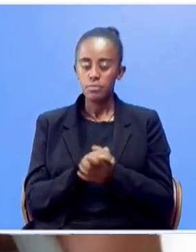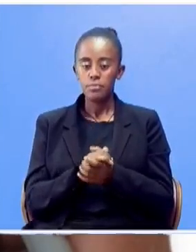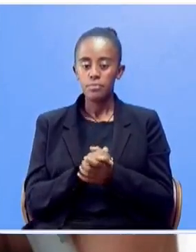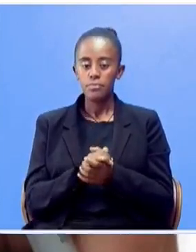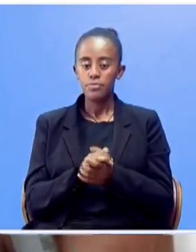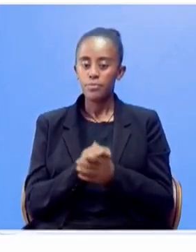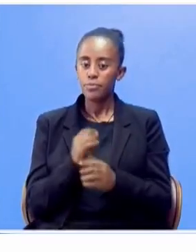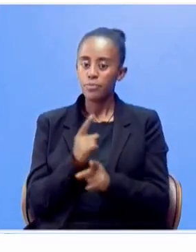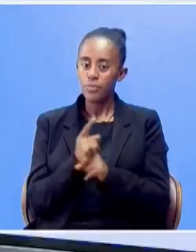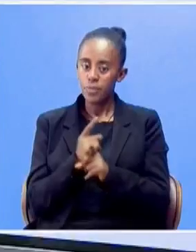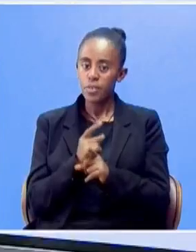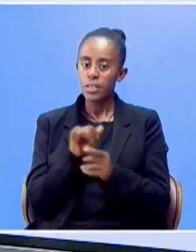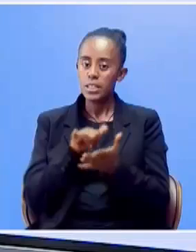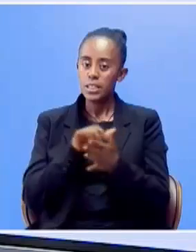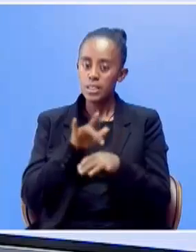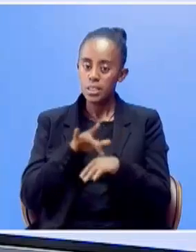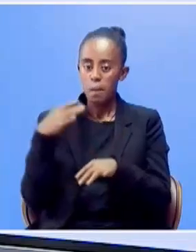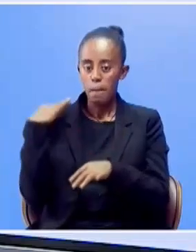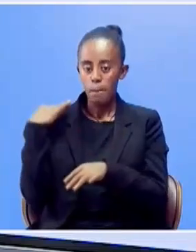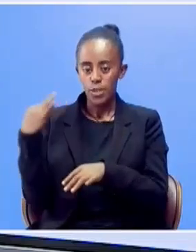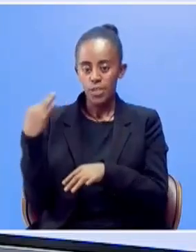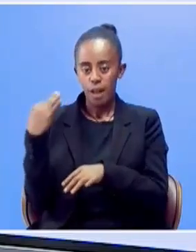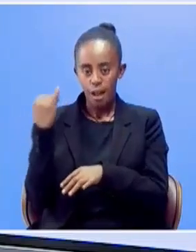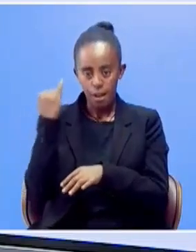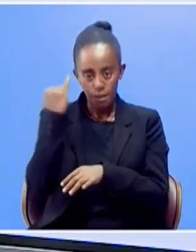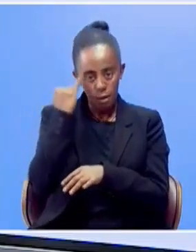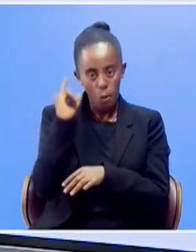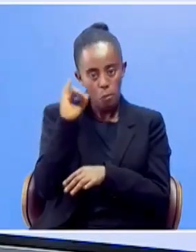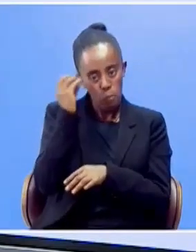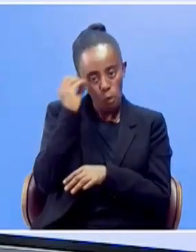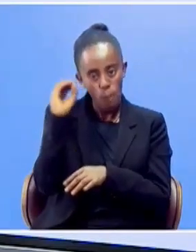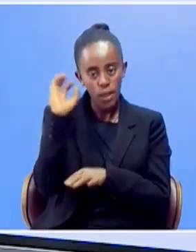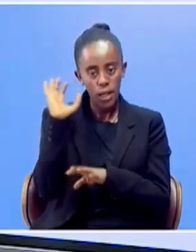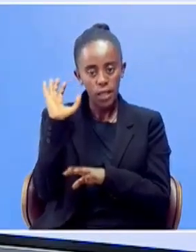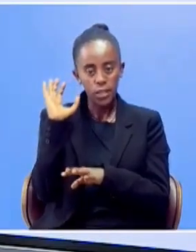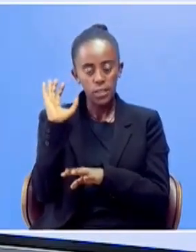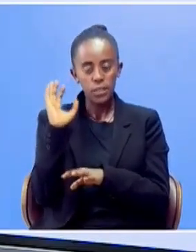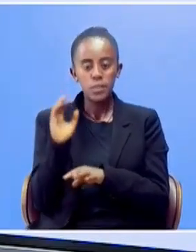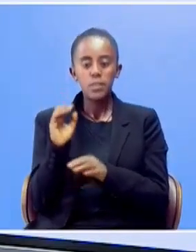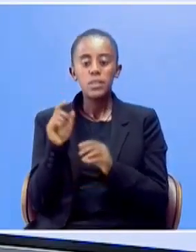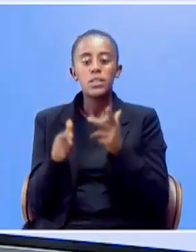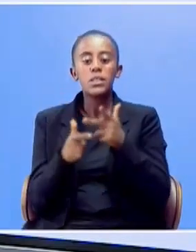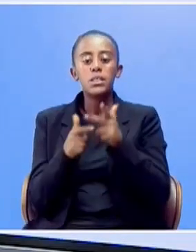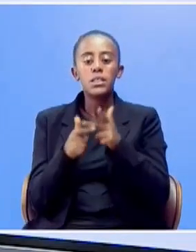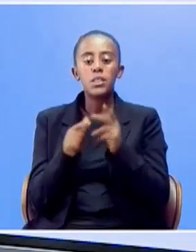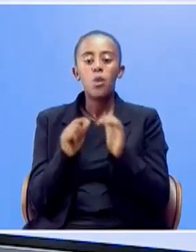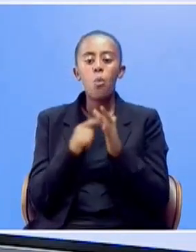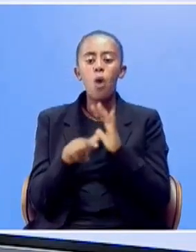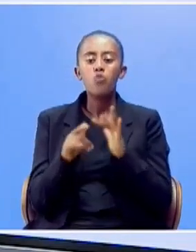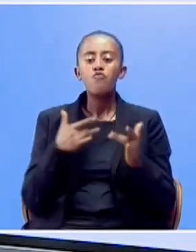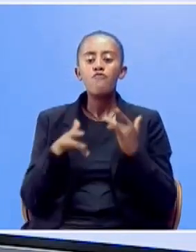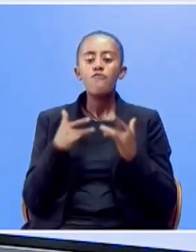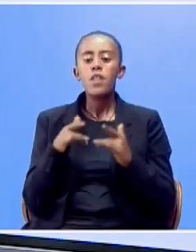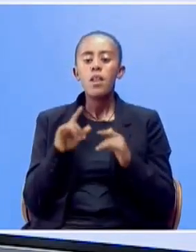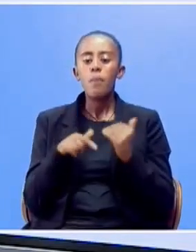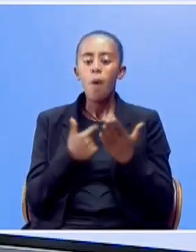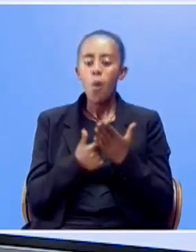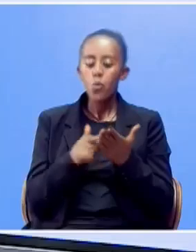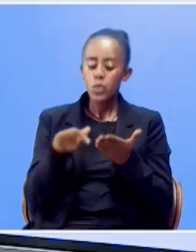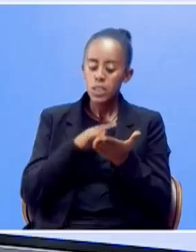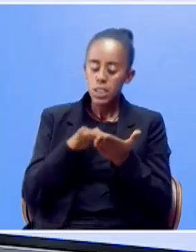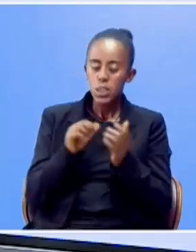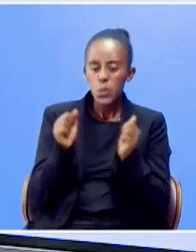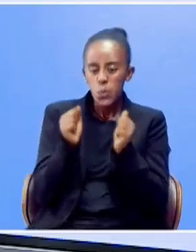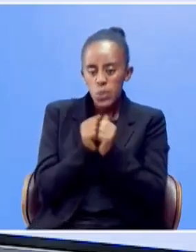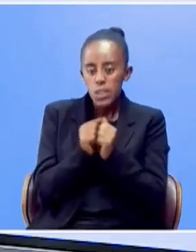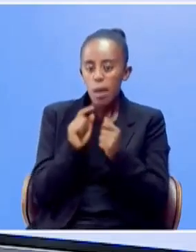All right, that is a personal opinion, okay? How about the third one? What do you feel about studying with